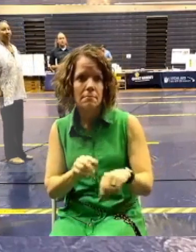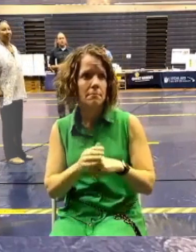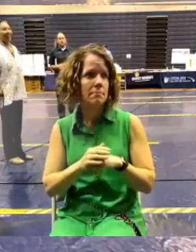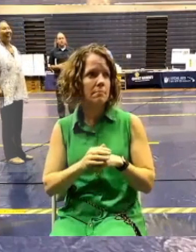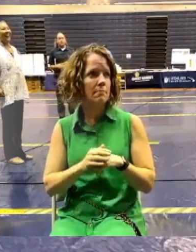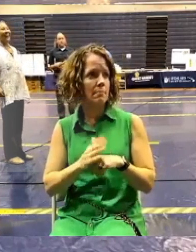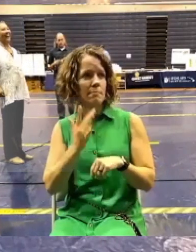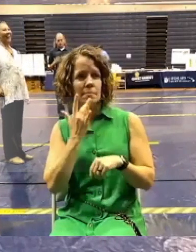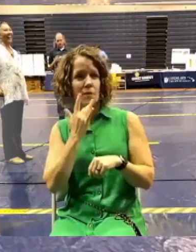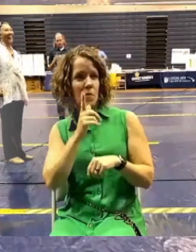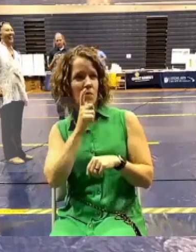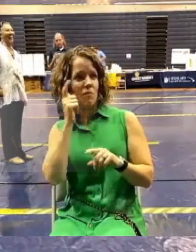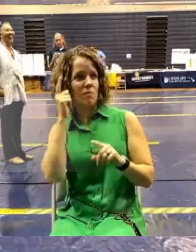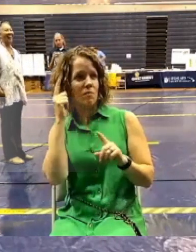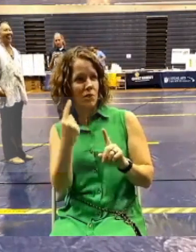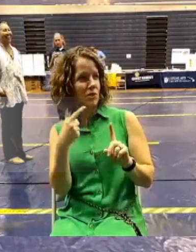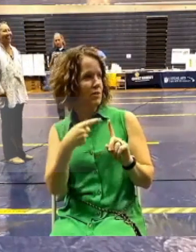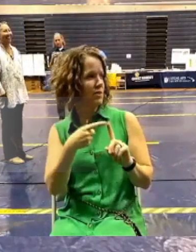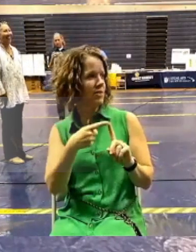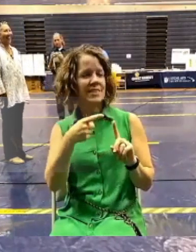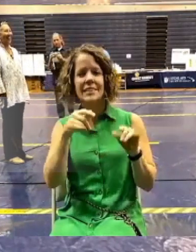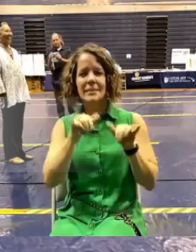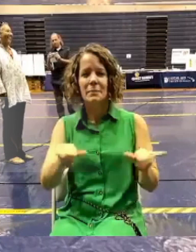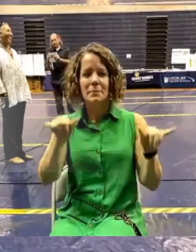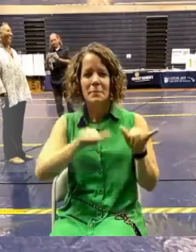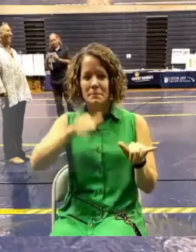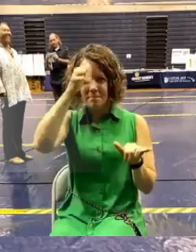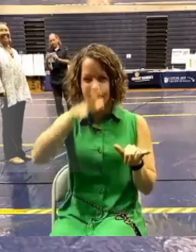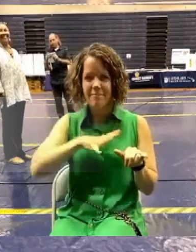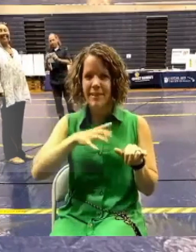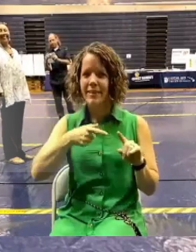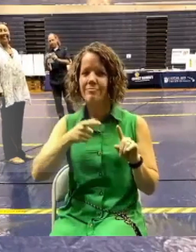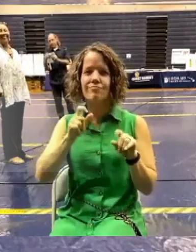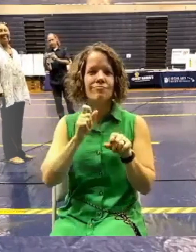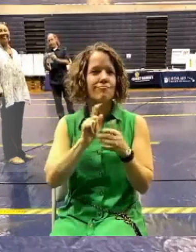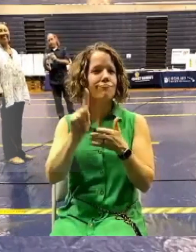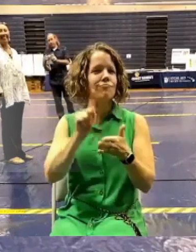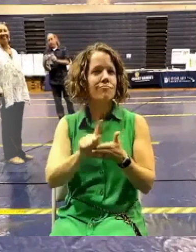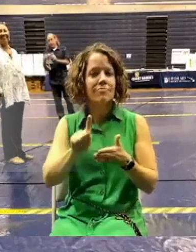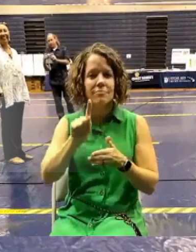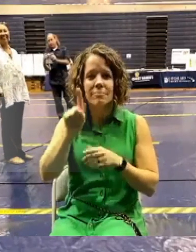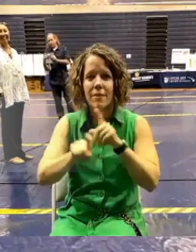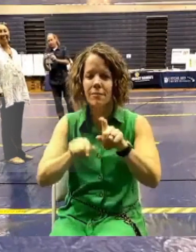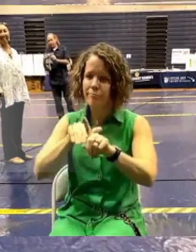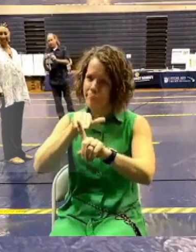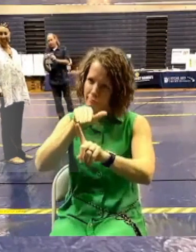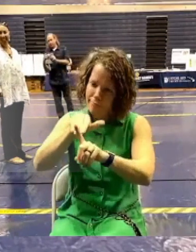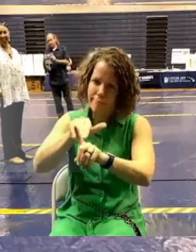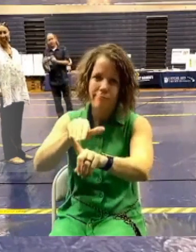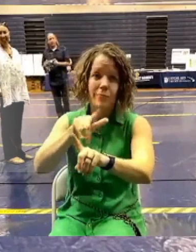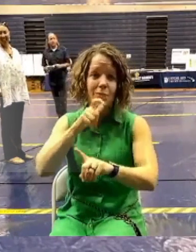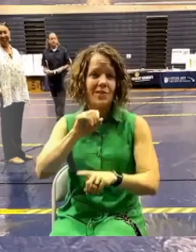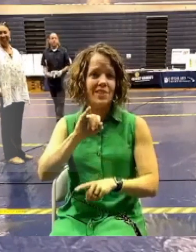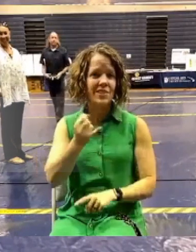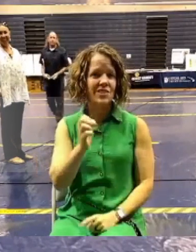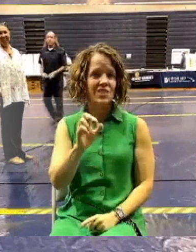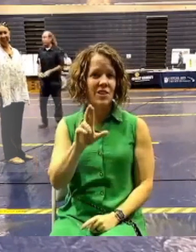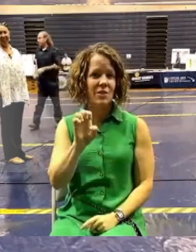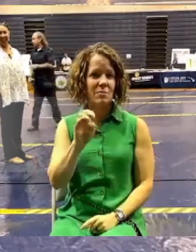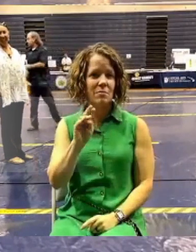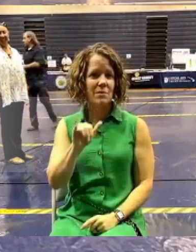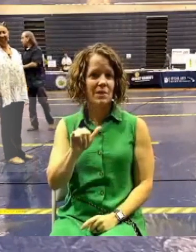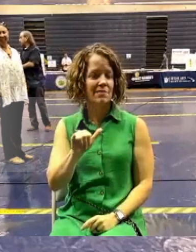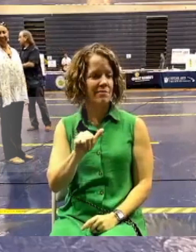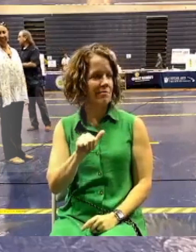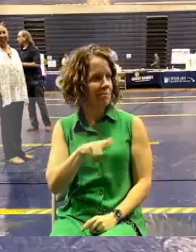go first. I haven't seen Jeremy, but I just want to mahalo him for always reminding us of that need and that value. At